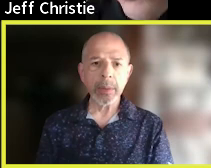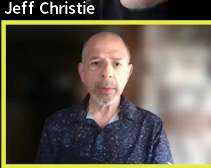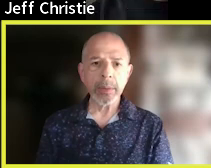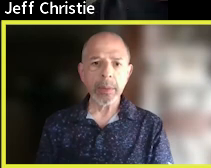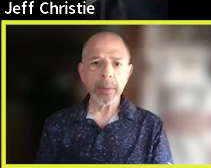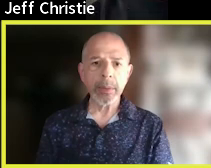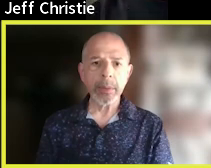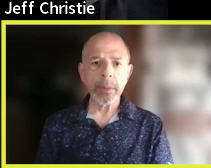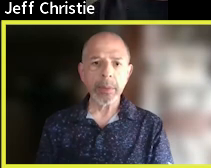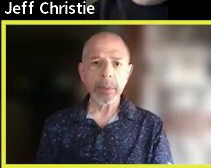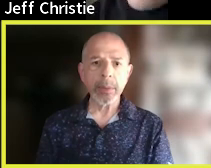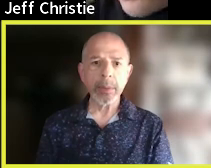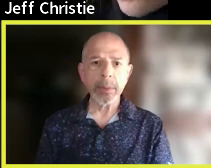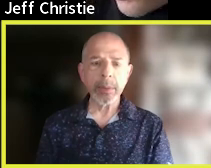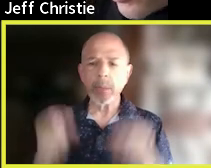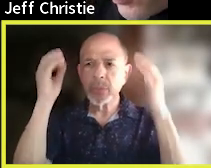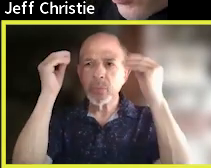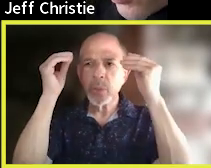as well. Yeah.